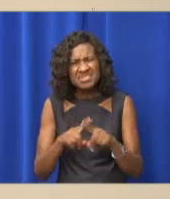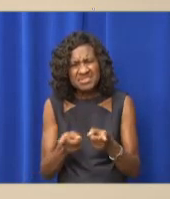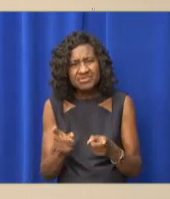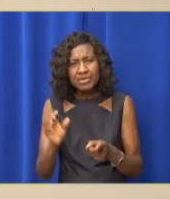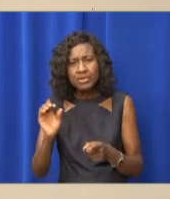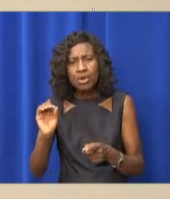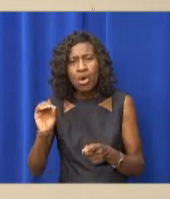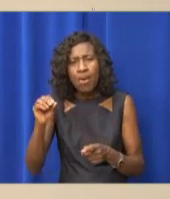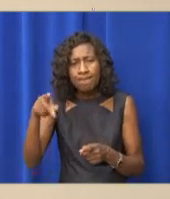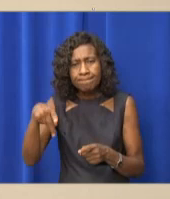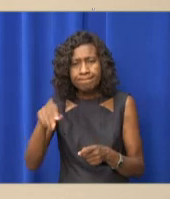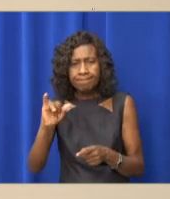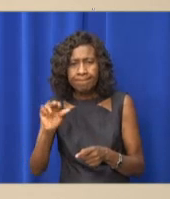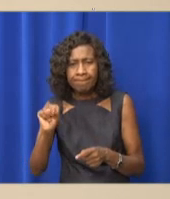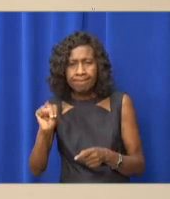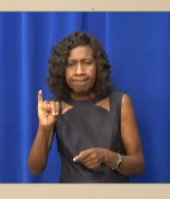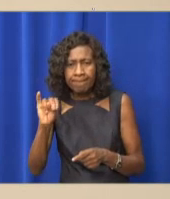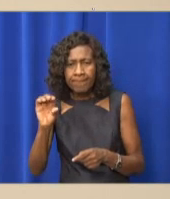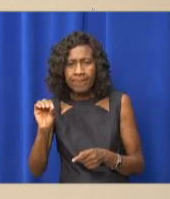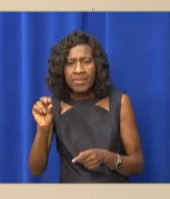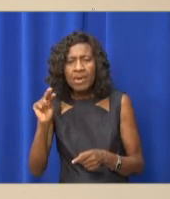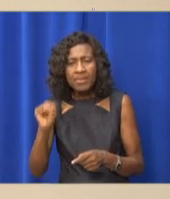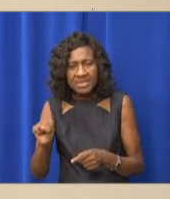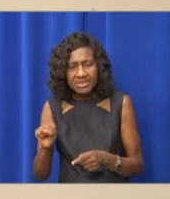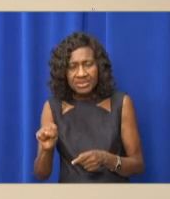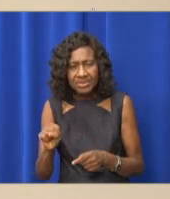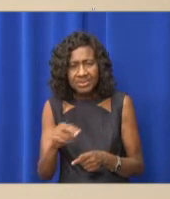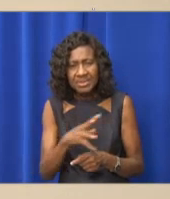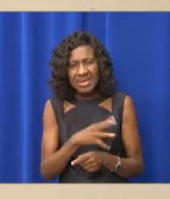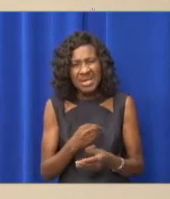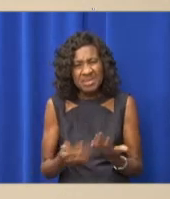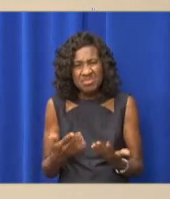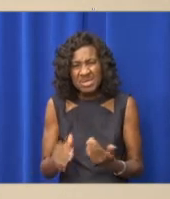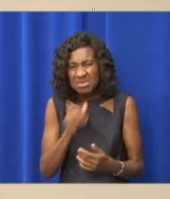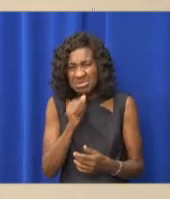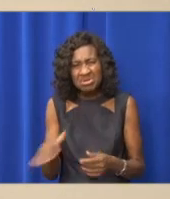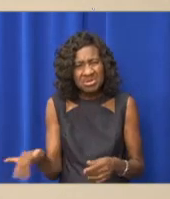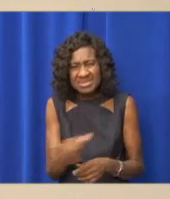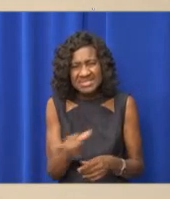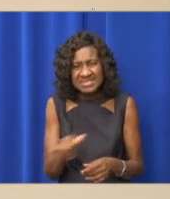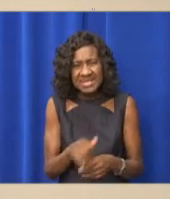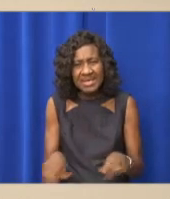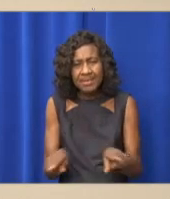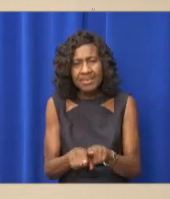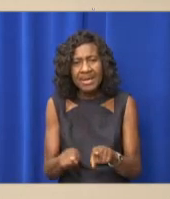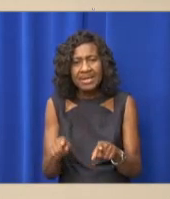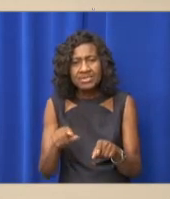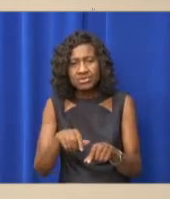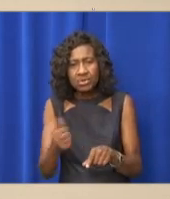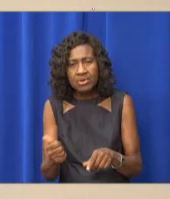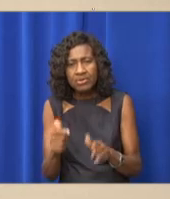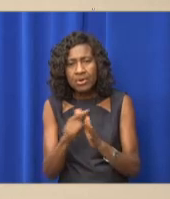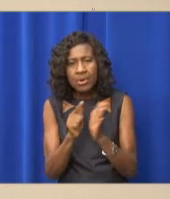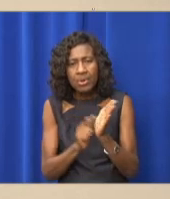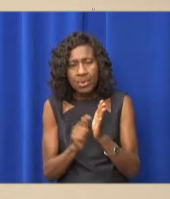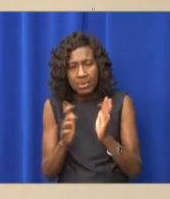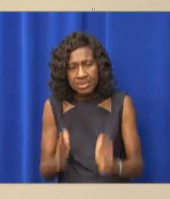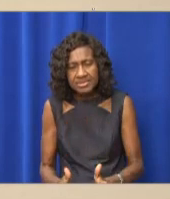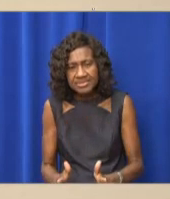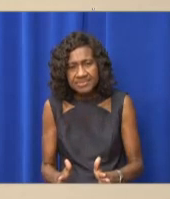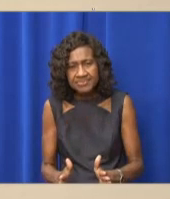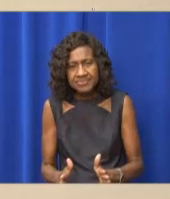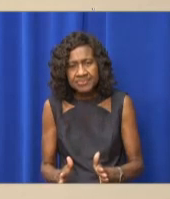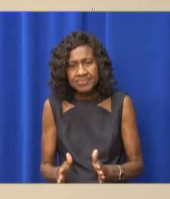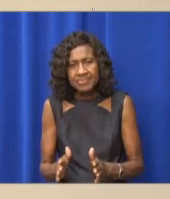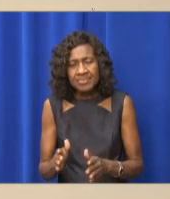SILPA's and from the shared view of the majority of attorneys. As a representative body for the vast majority of attorneys,